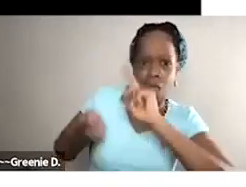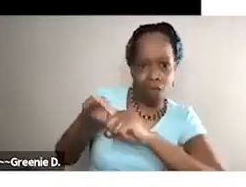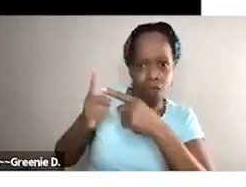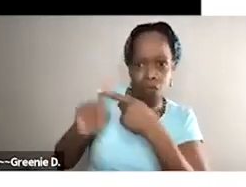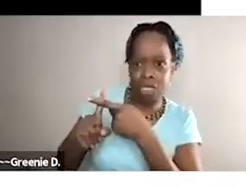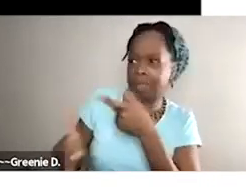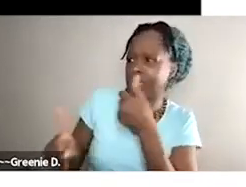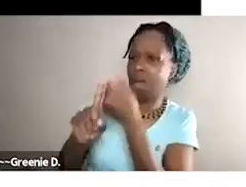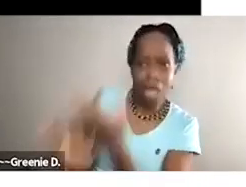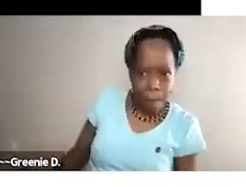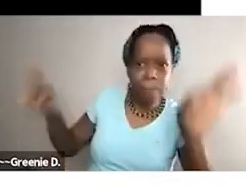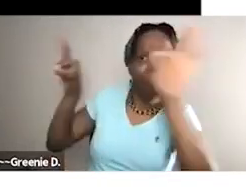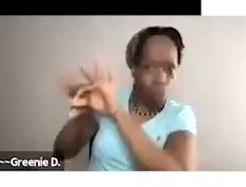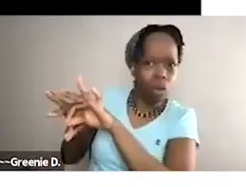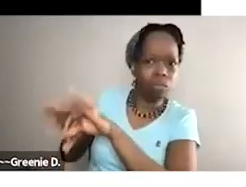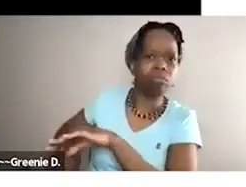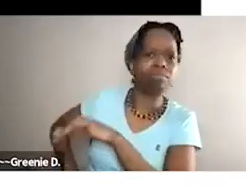important.